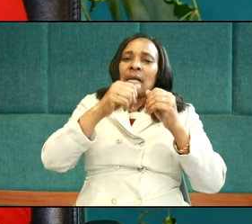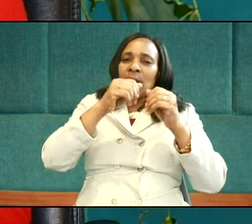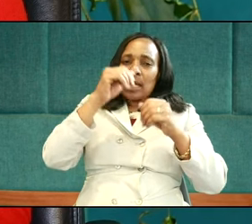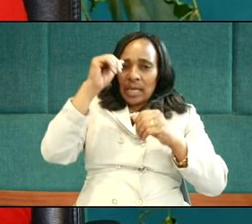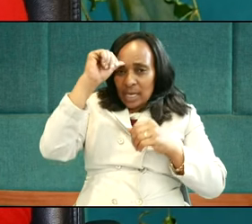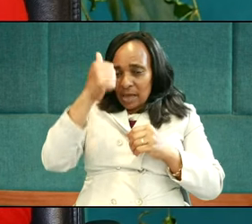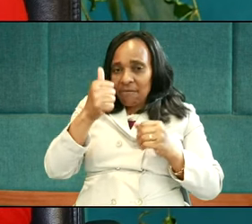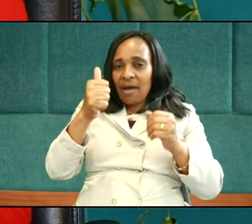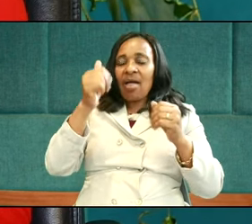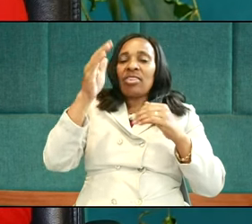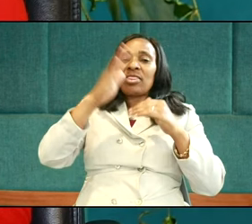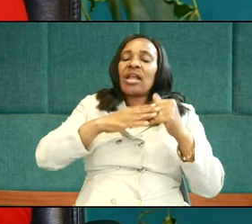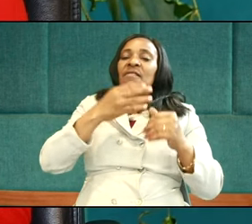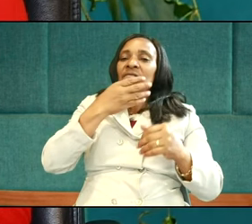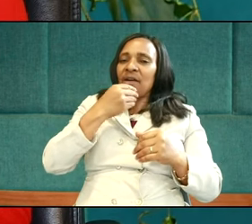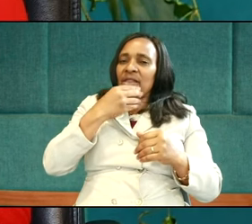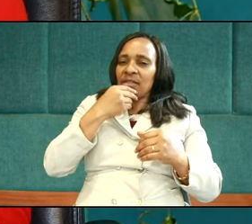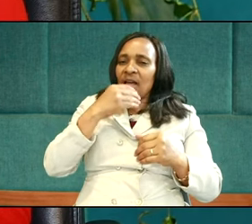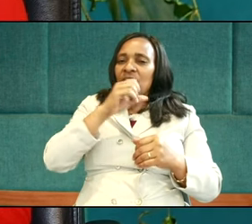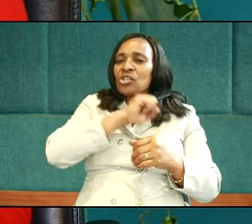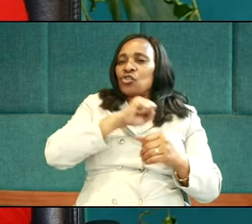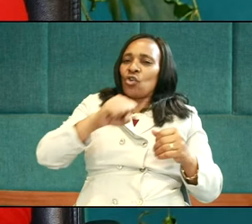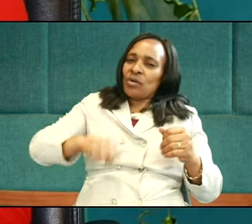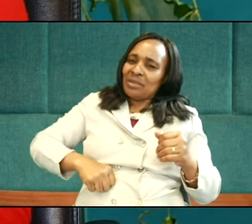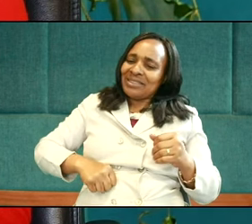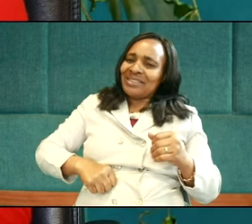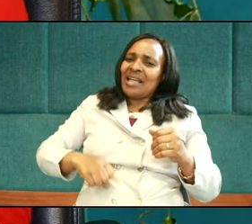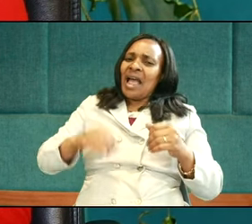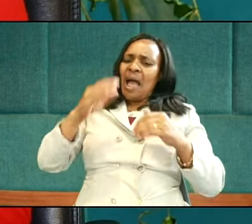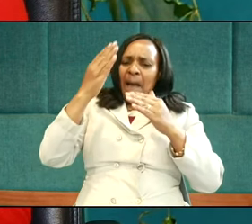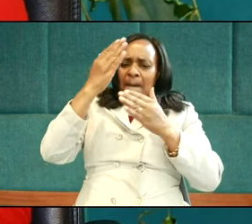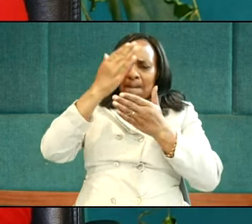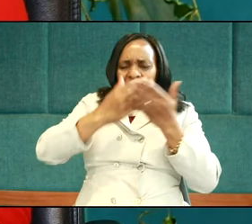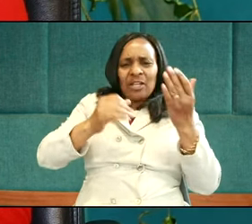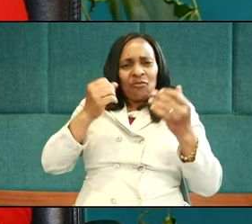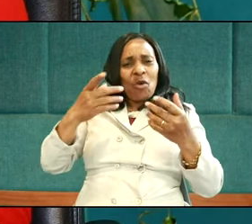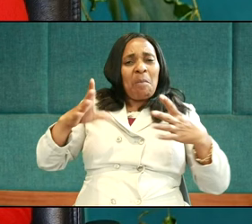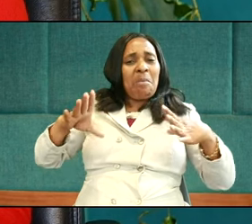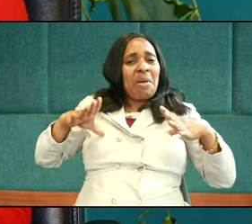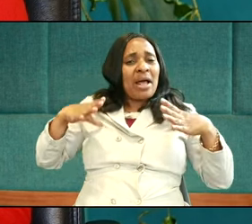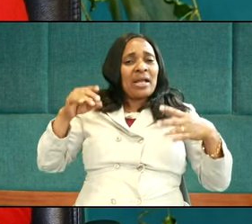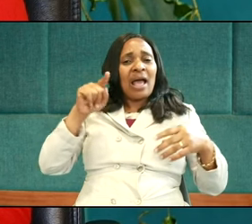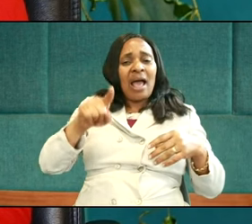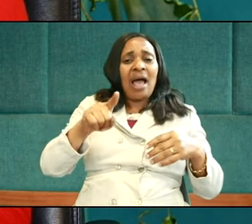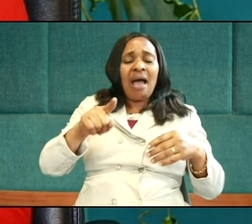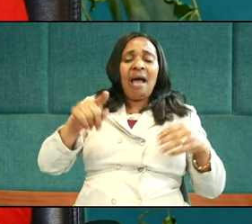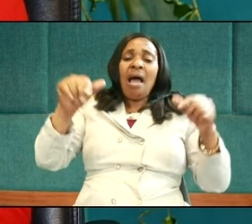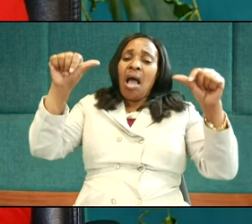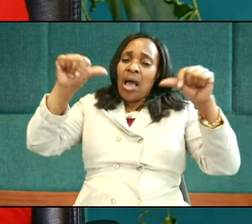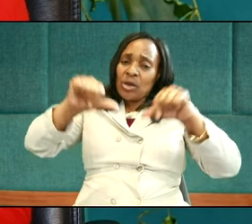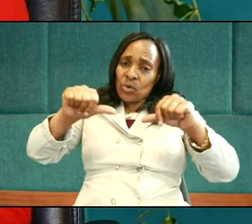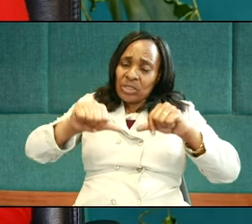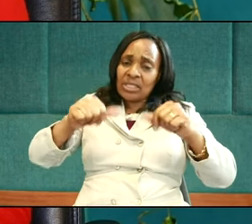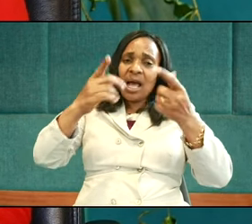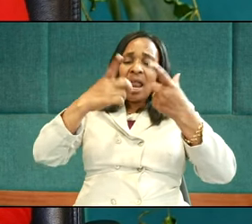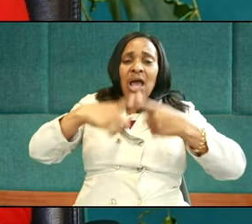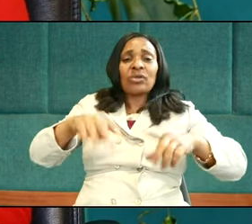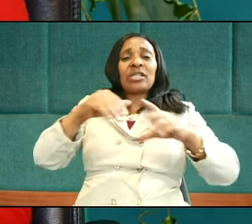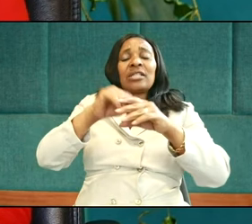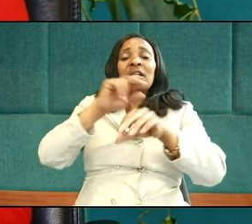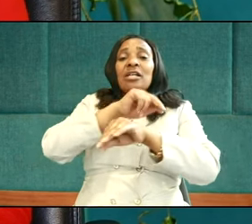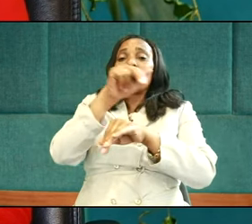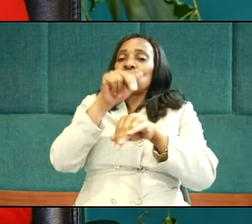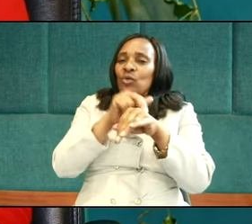father, King Solomon. So apart from his pride and apart from the idolatry that he allowed in the nation,